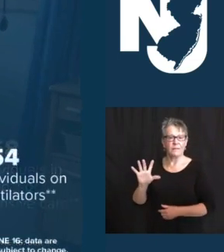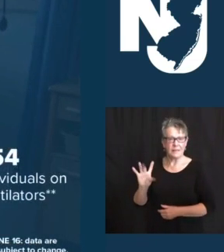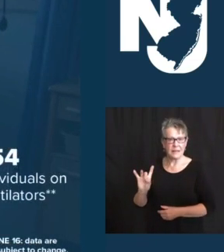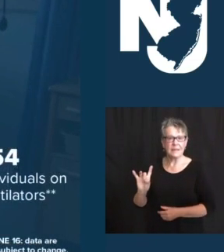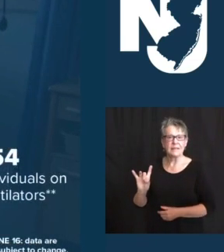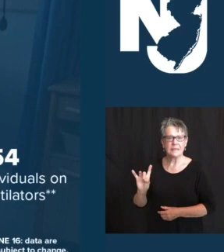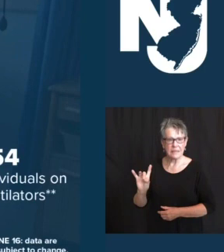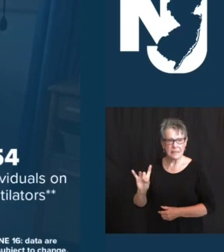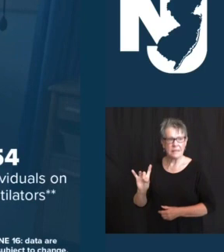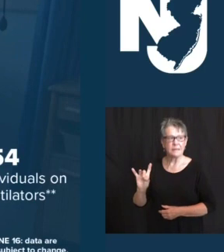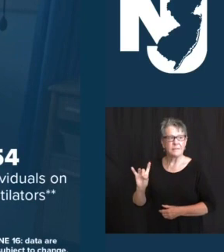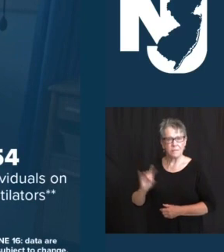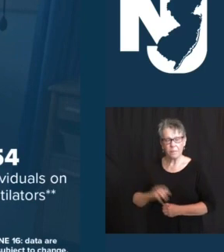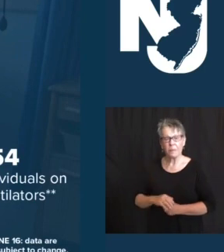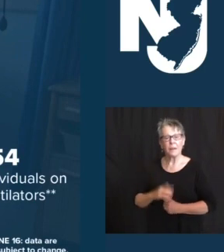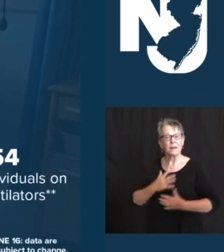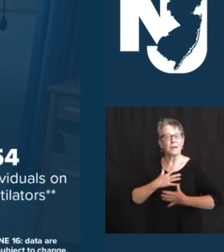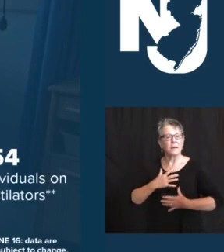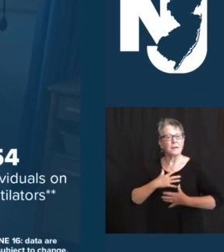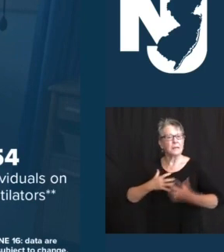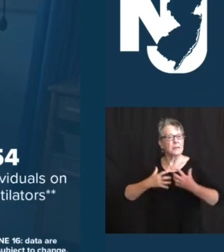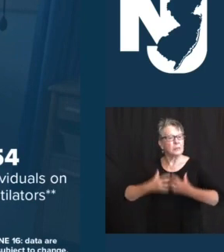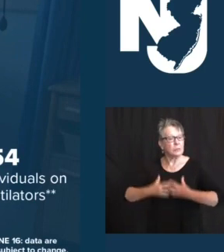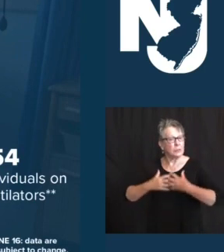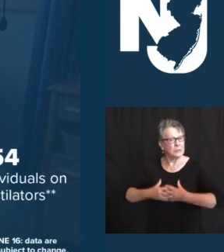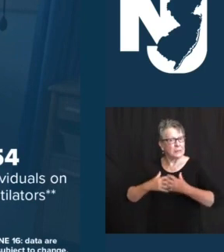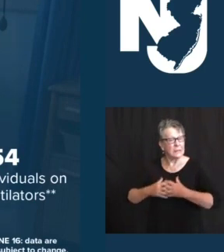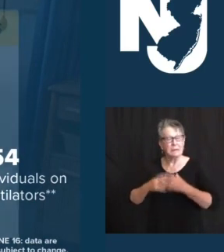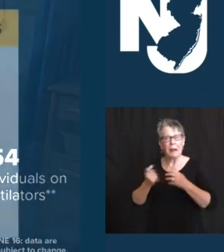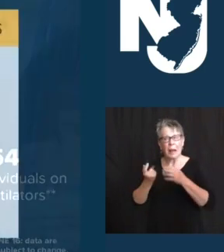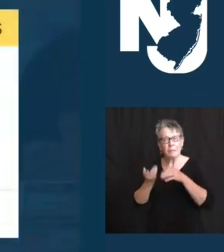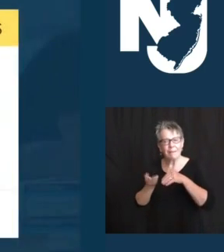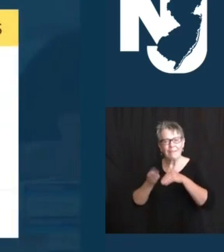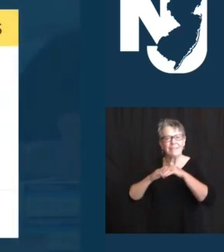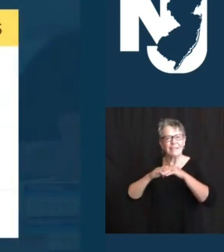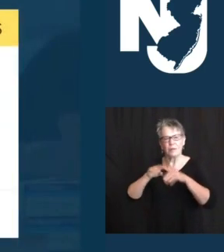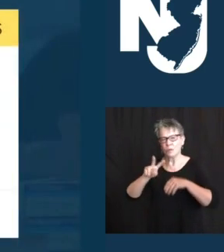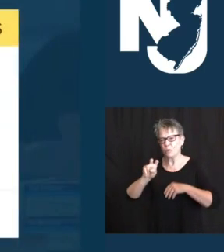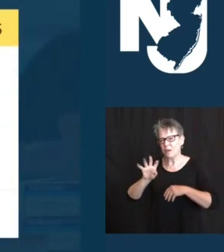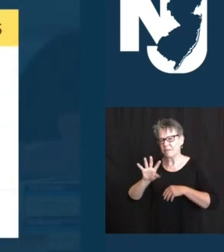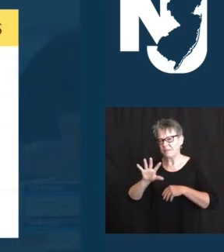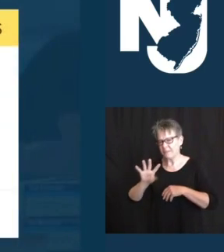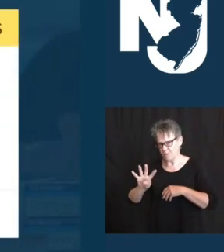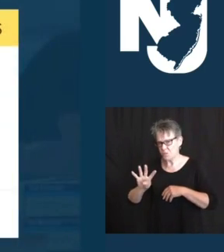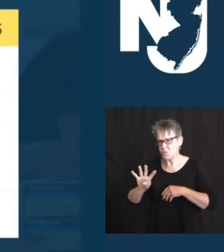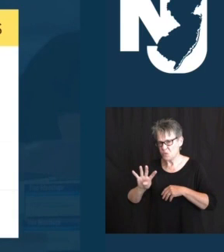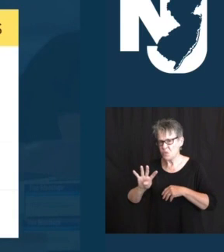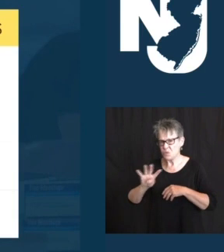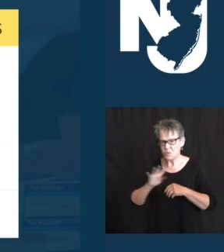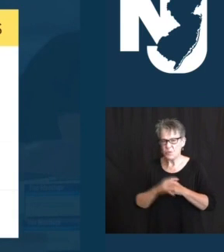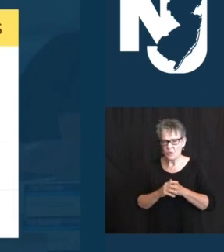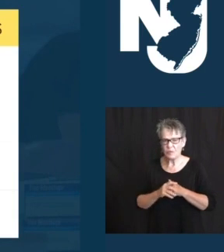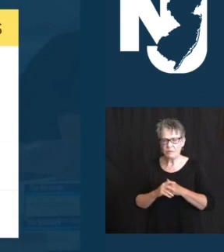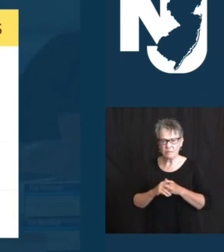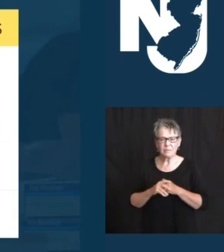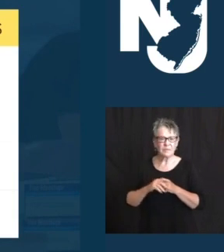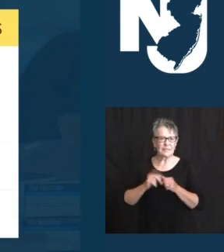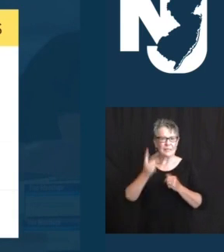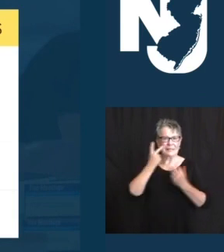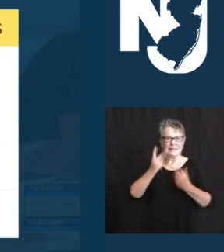ventilators in use tipped up a hair to 254. Across the day yesterday, our hospitals saw